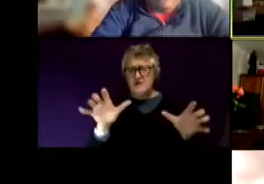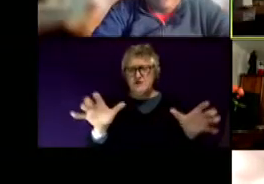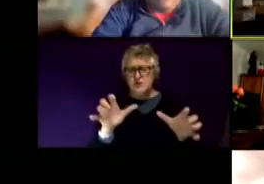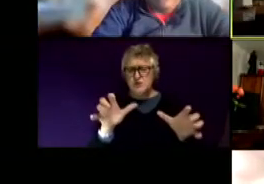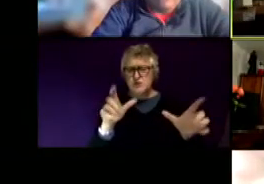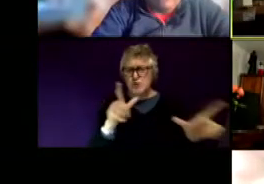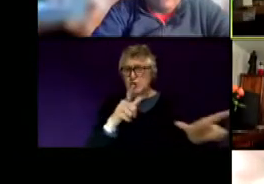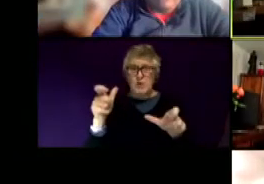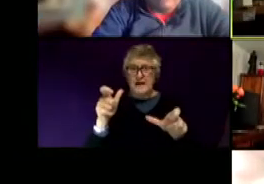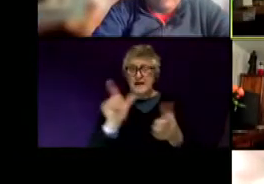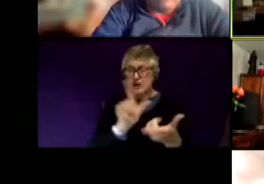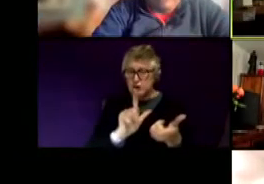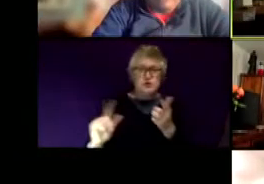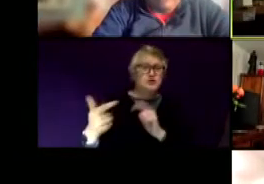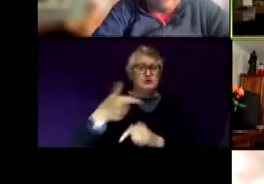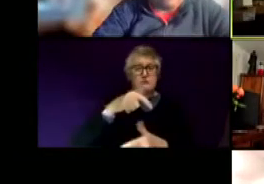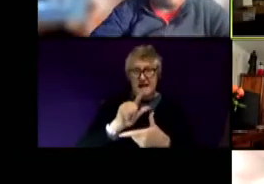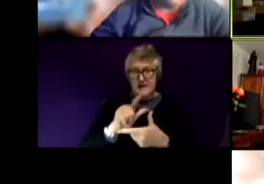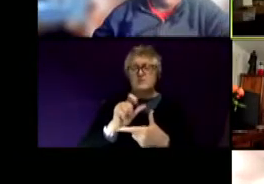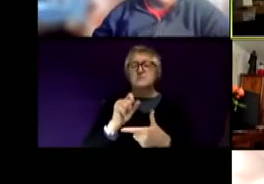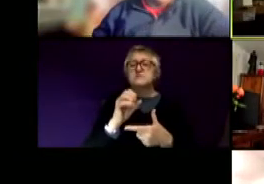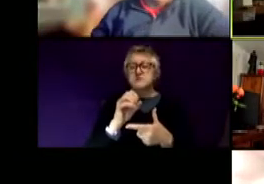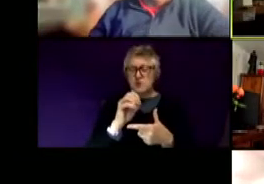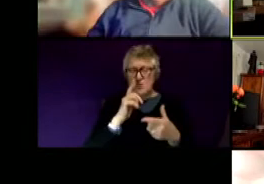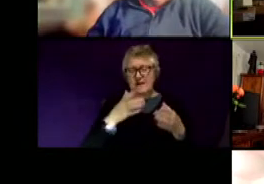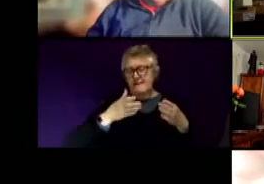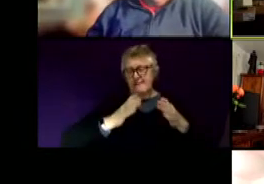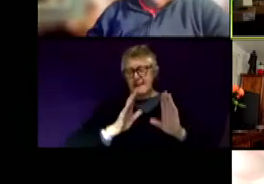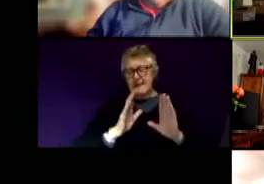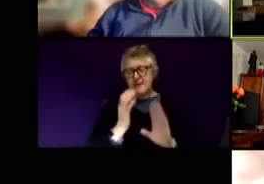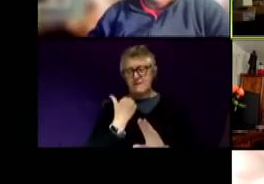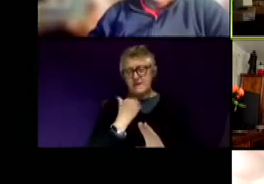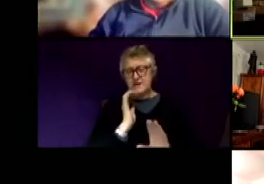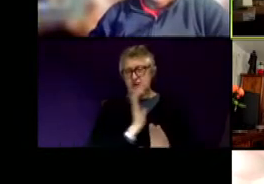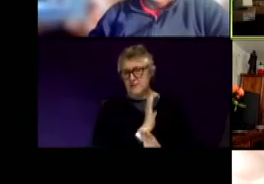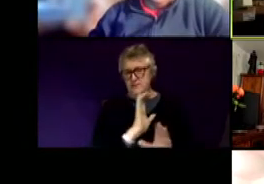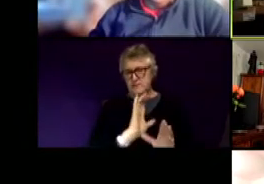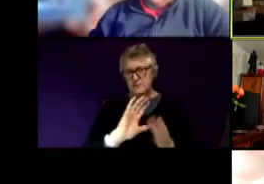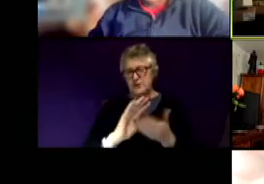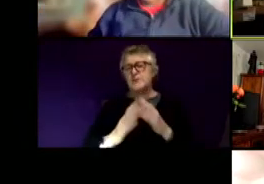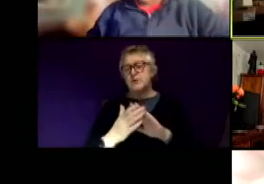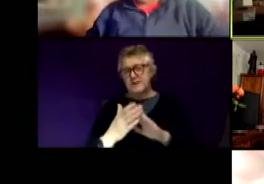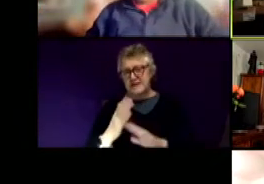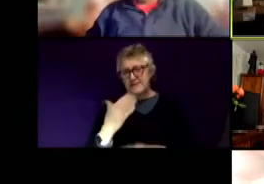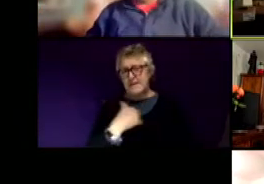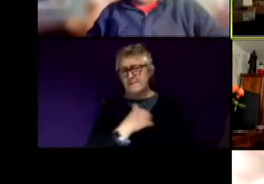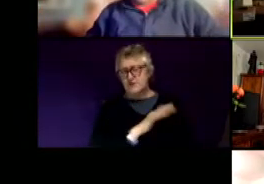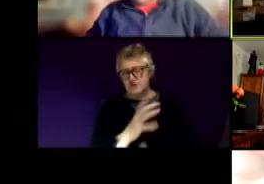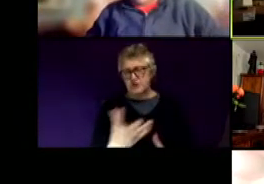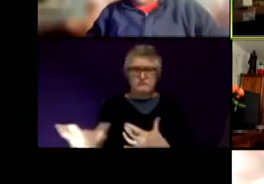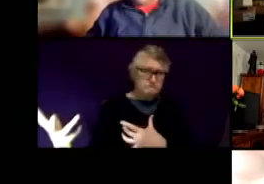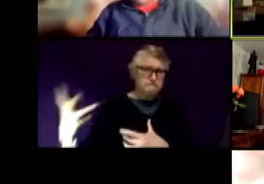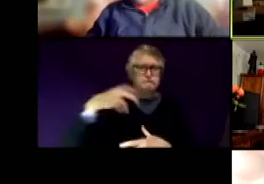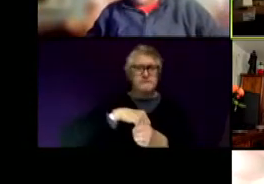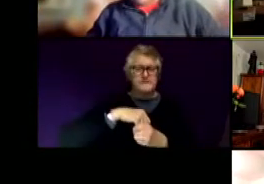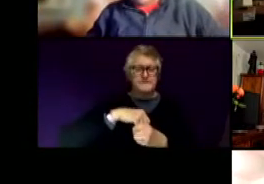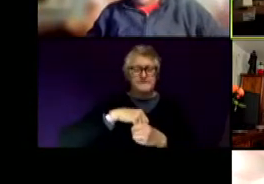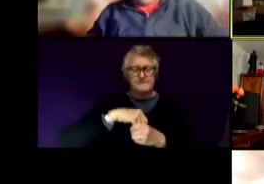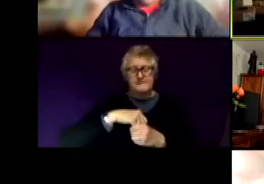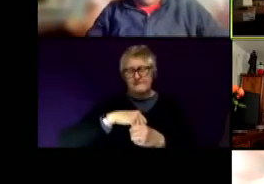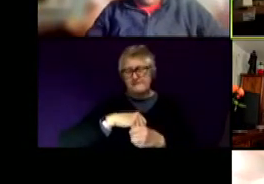this so that we are allowing community members to have some input into this. That is why